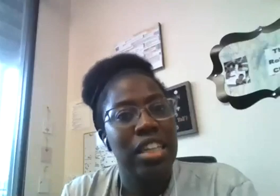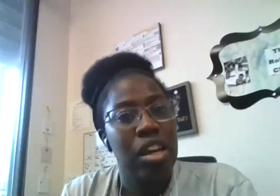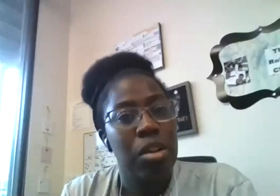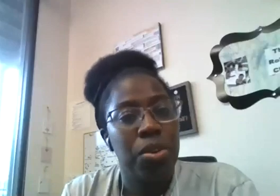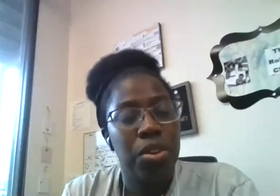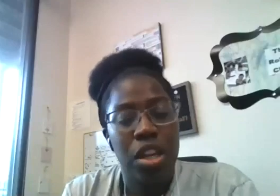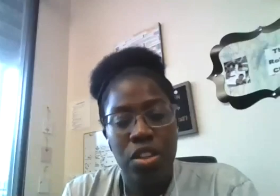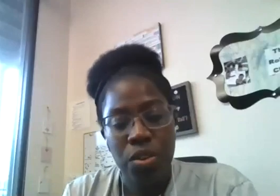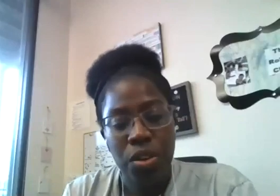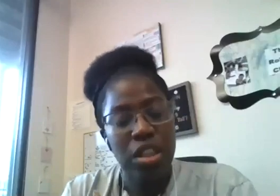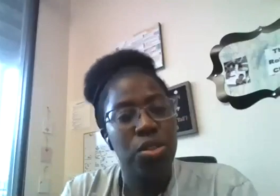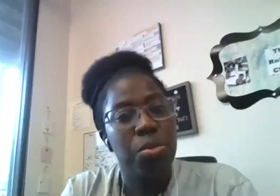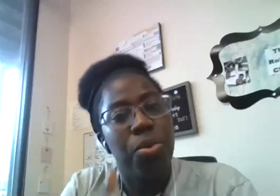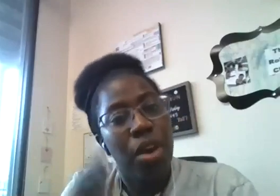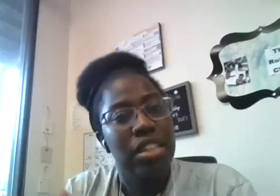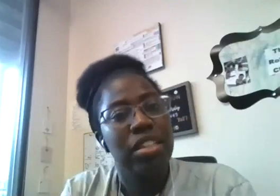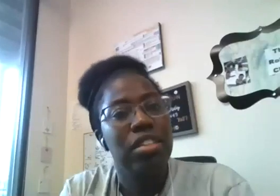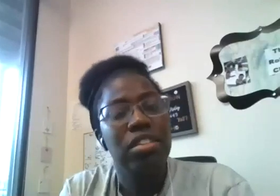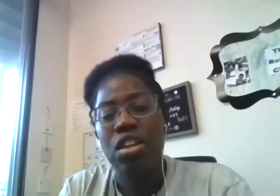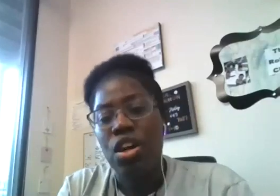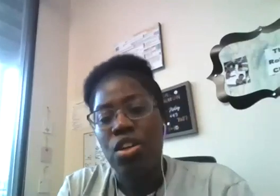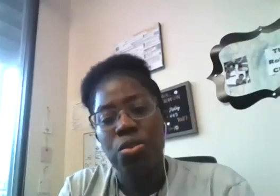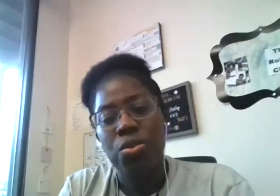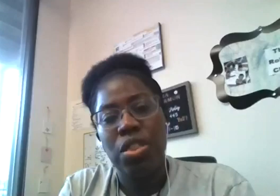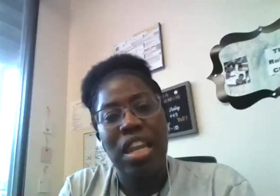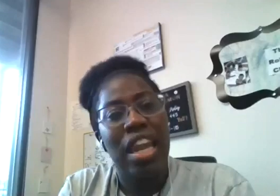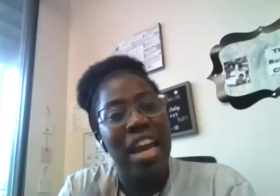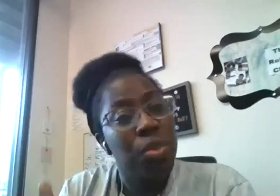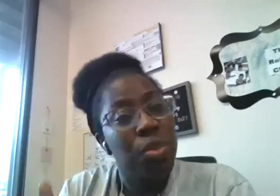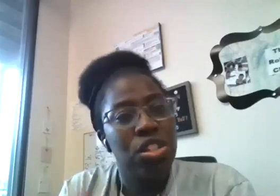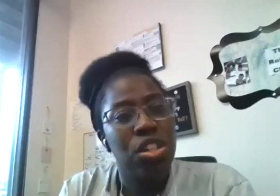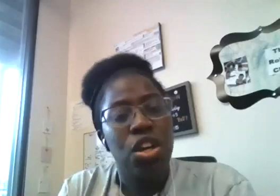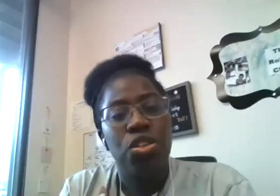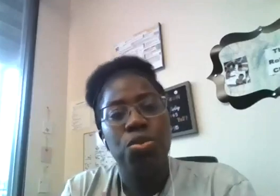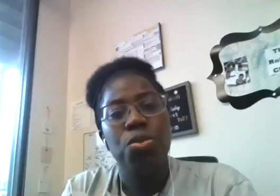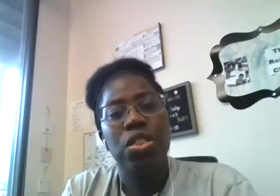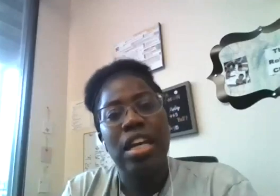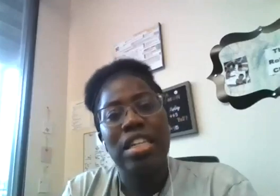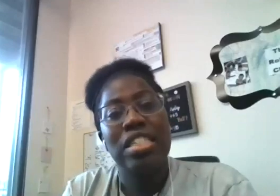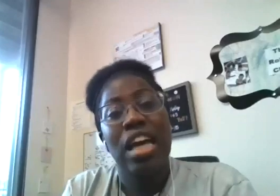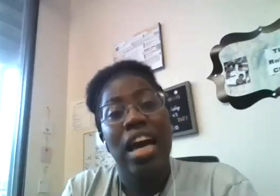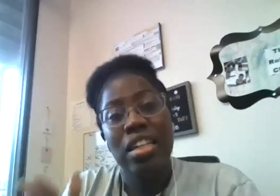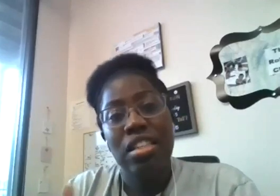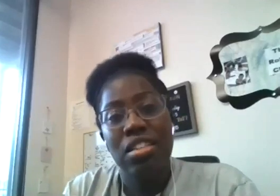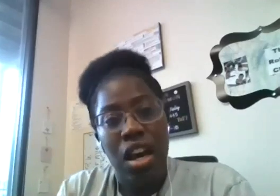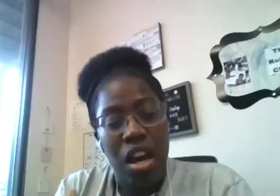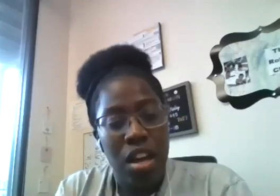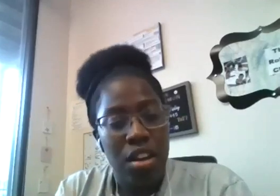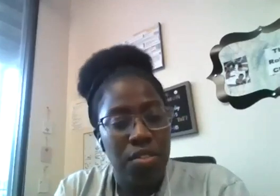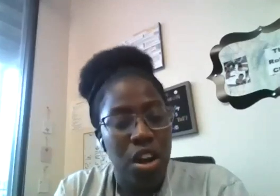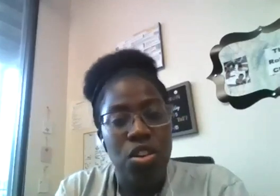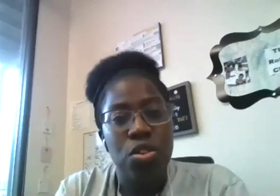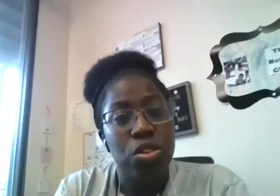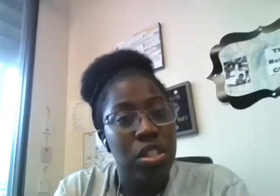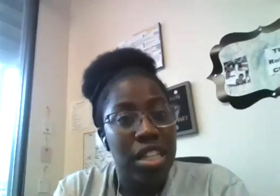the example. You could look through the processes, through the language, through the silence